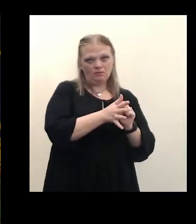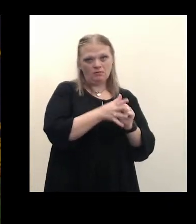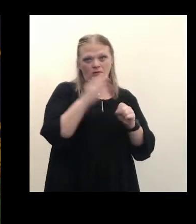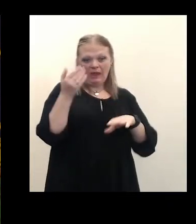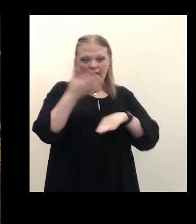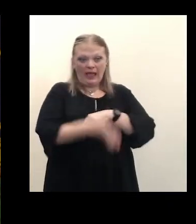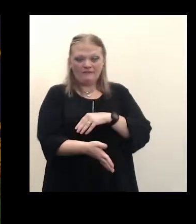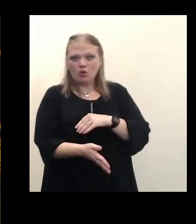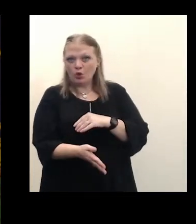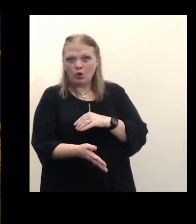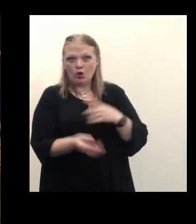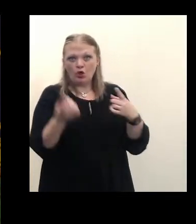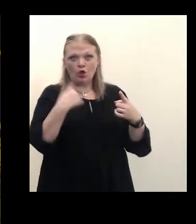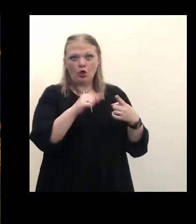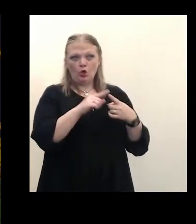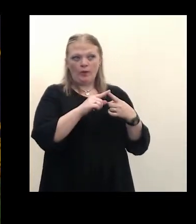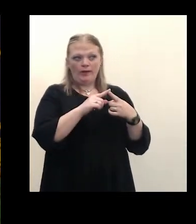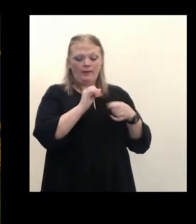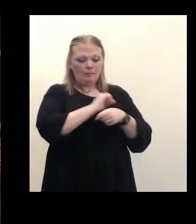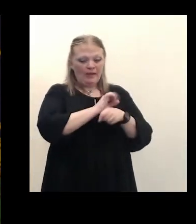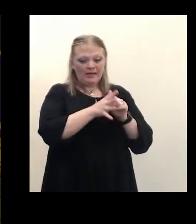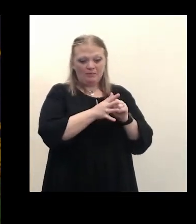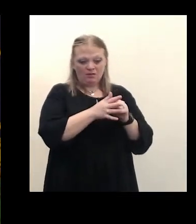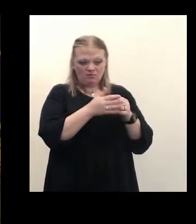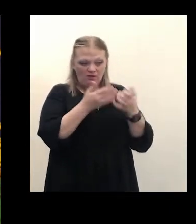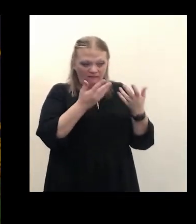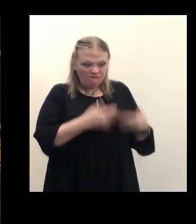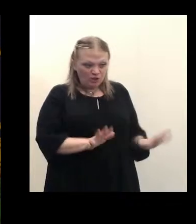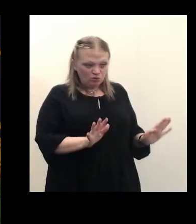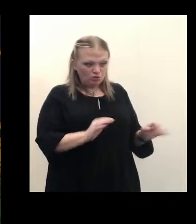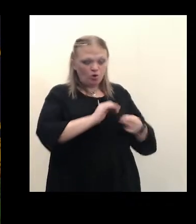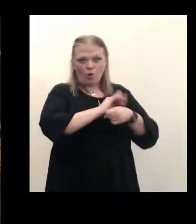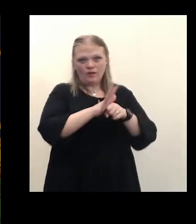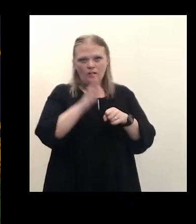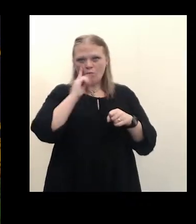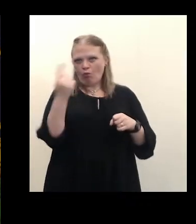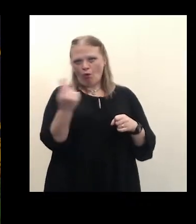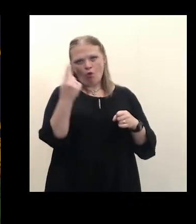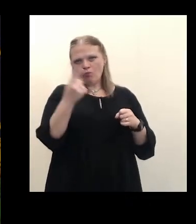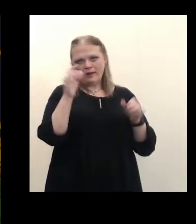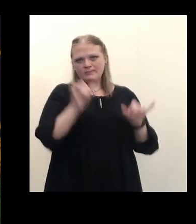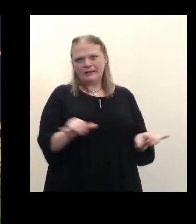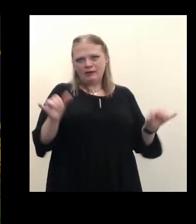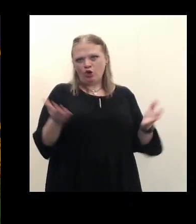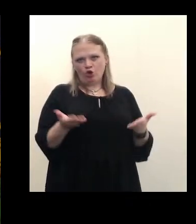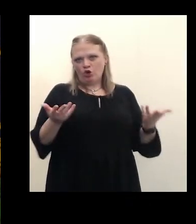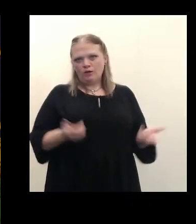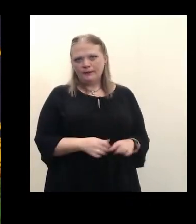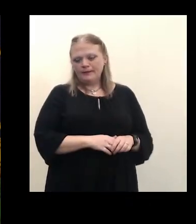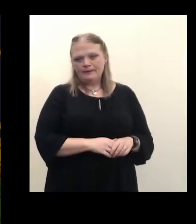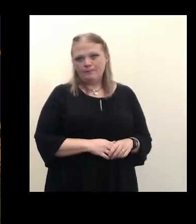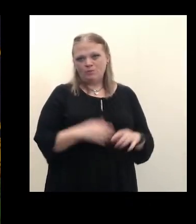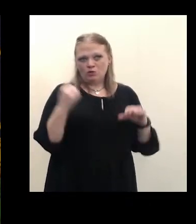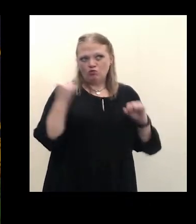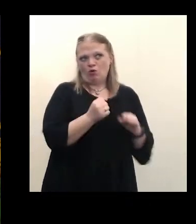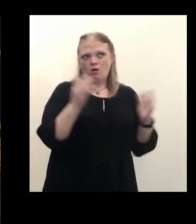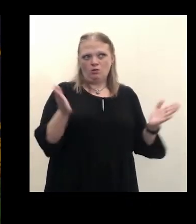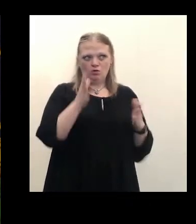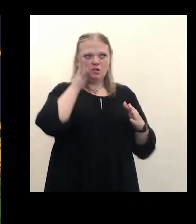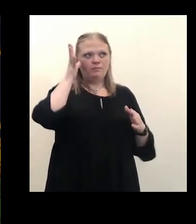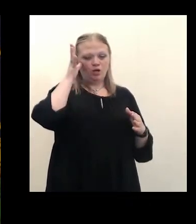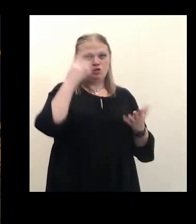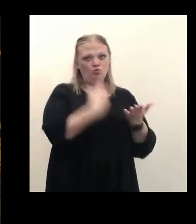when the pandemic's over, COVID-19 will always be here. So I really strongly encourage parents to talk to